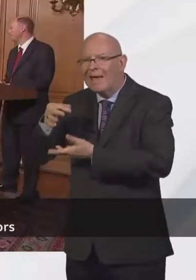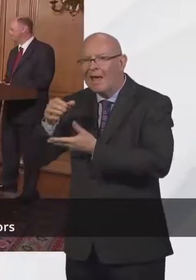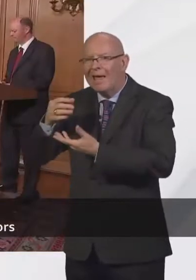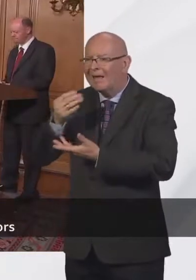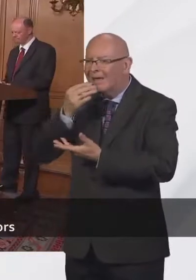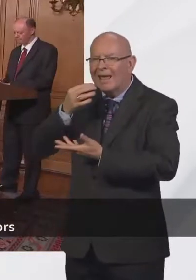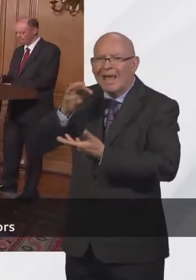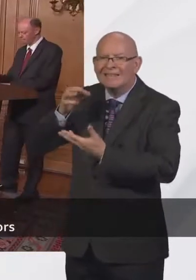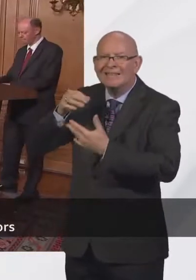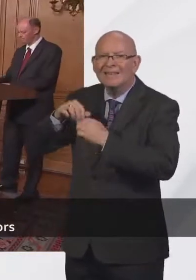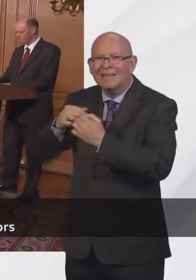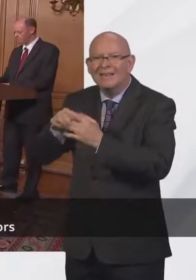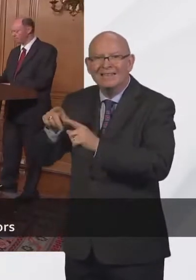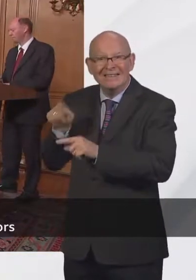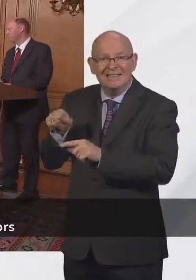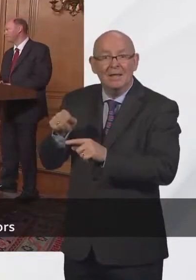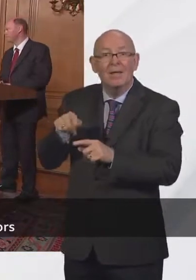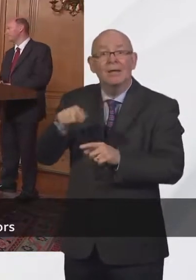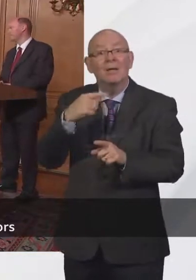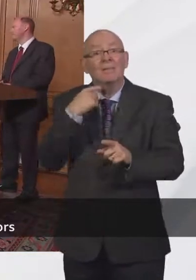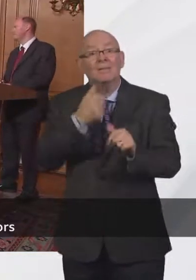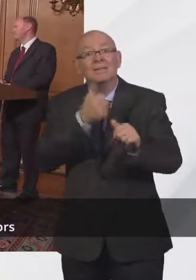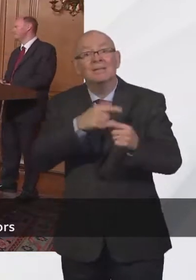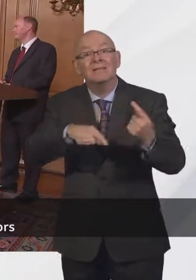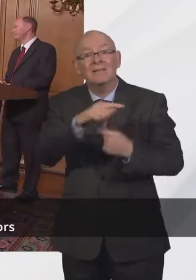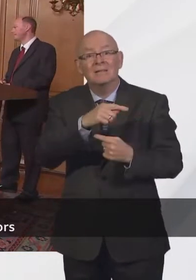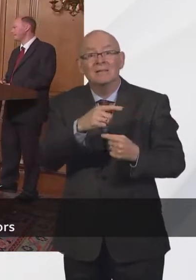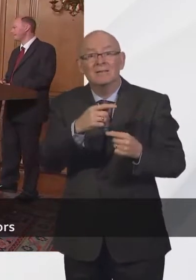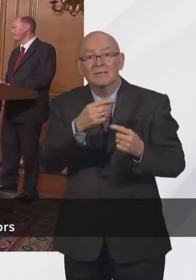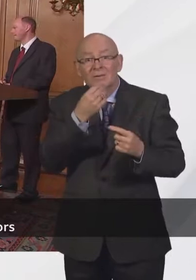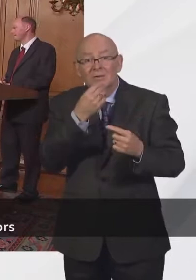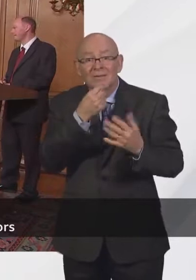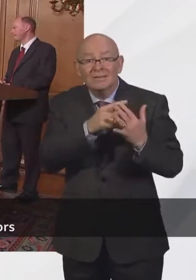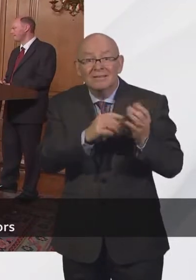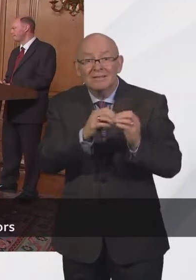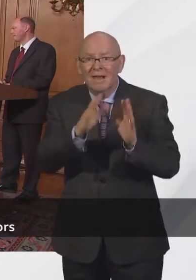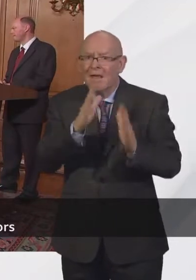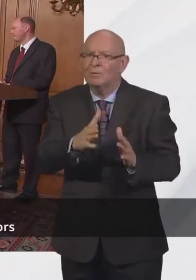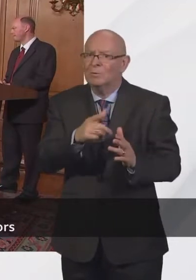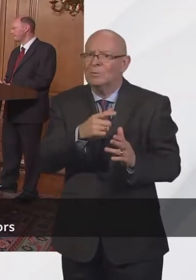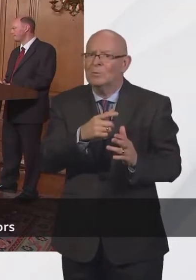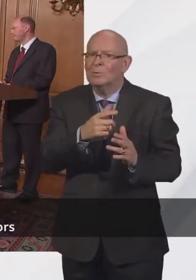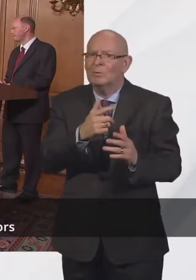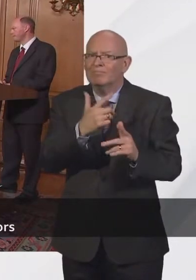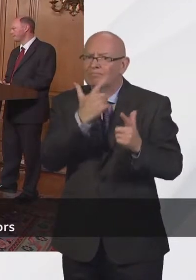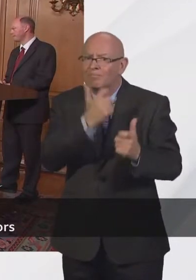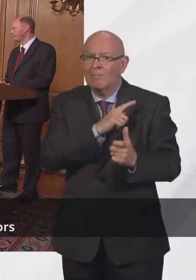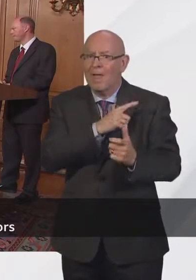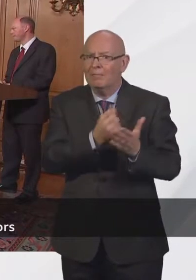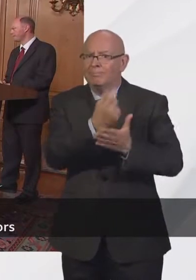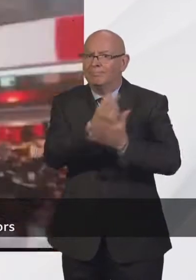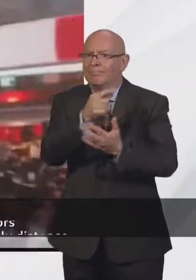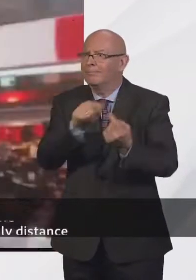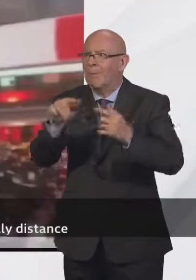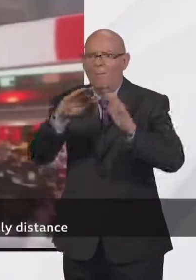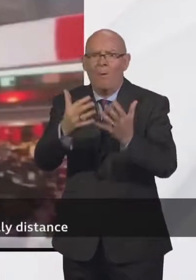very much, both. Can we go to Laura Koonsberg, please, of the BBC? Thank you very much indeed, Mr. Johnson. The two